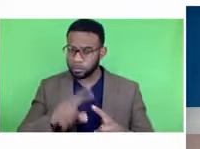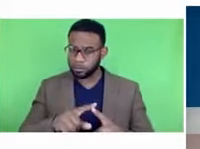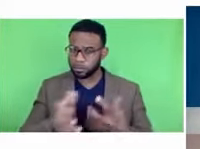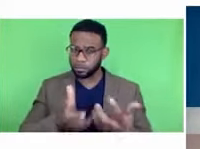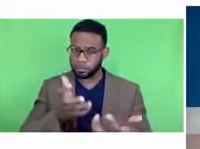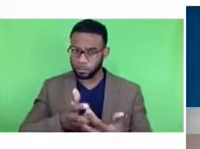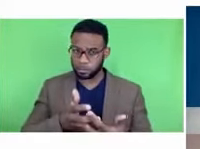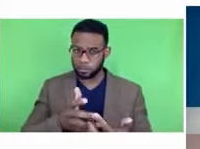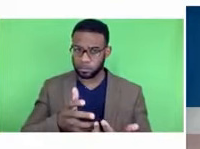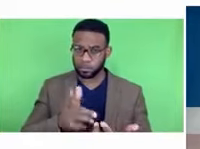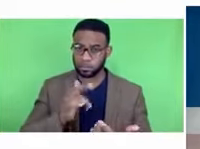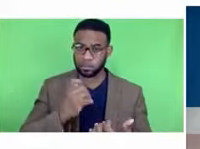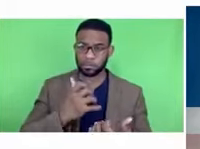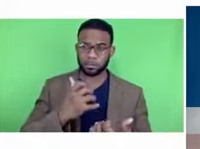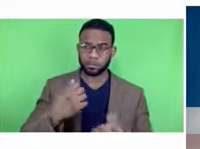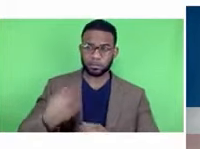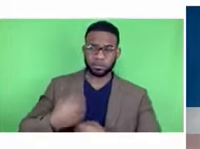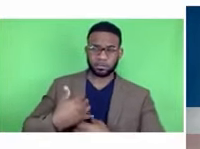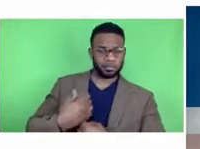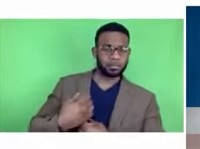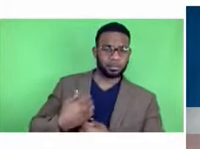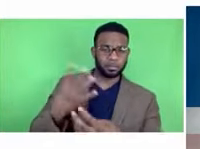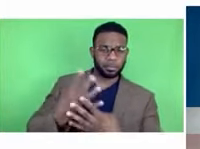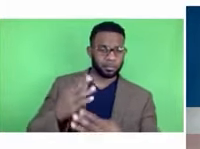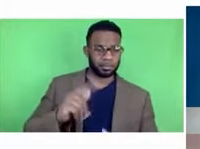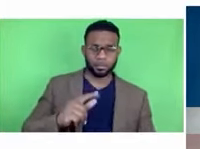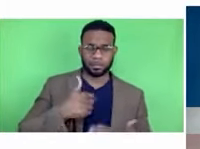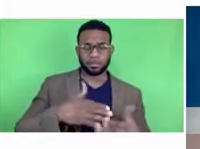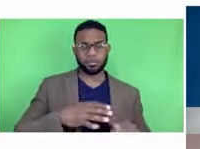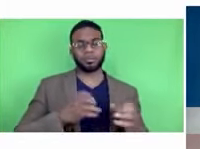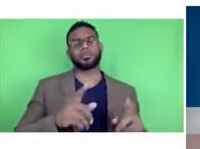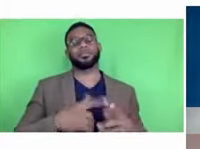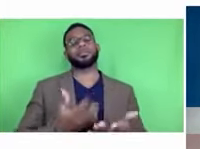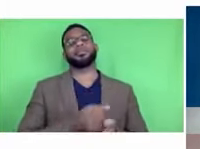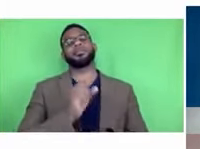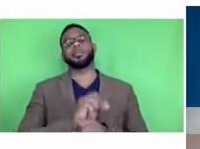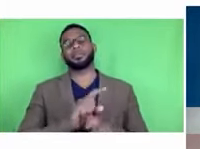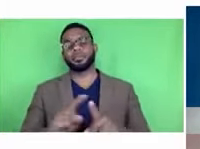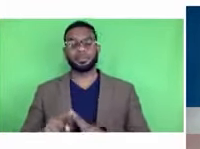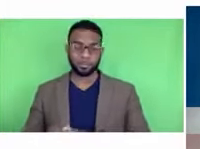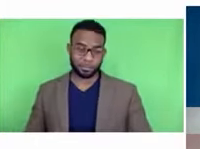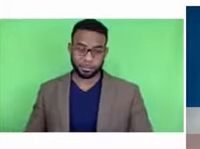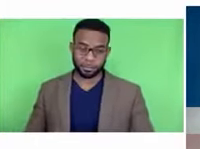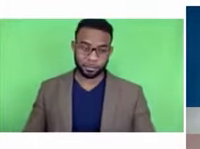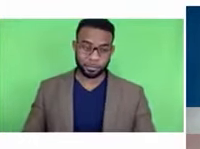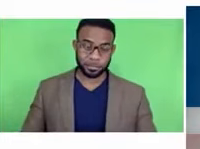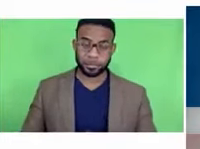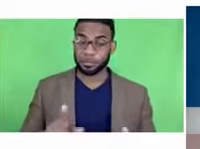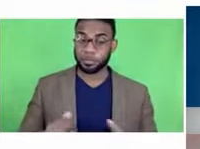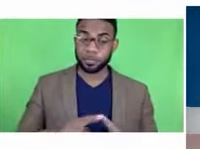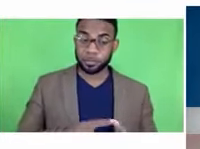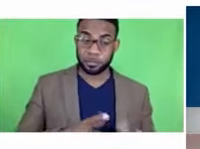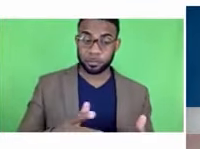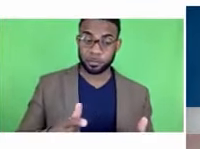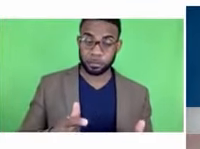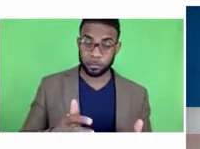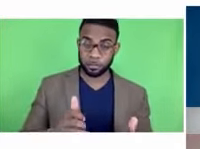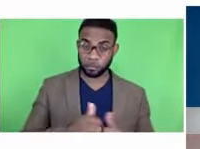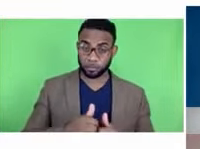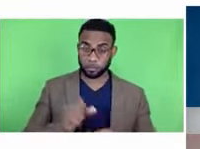I may just be screened out, and they just lose out on that chance of being able to get that job as well. And also, you know, with the